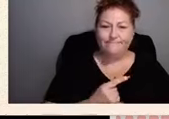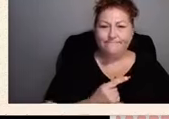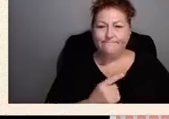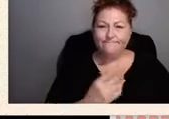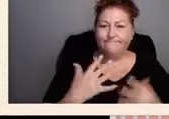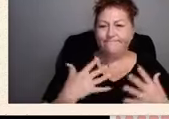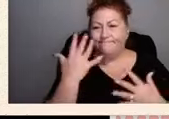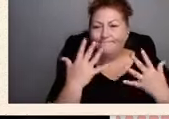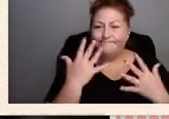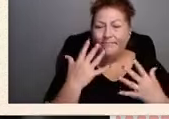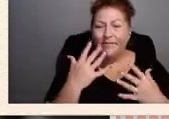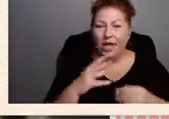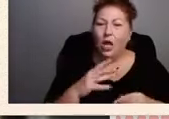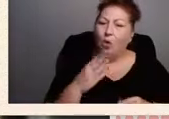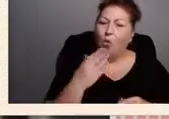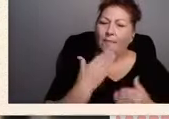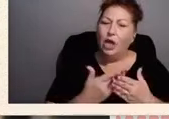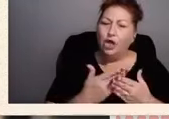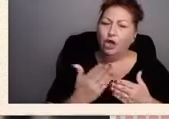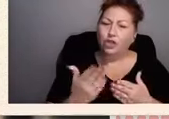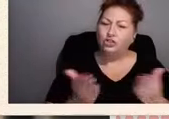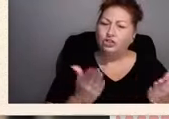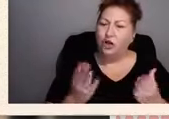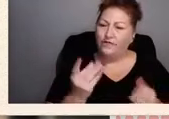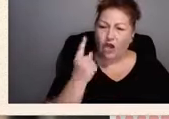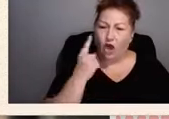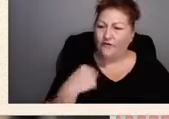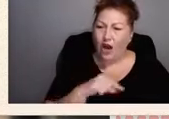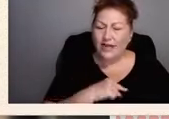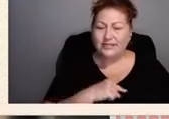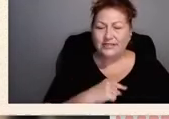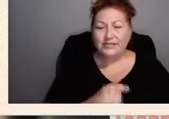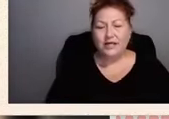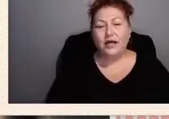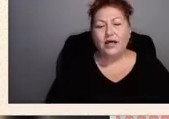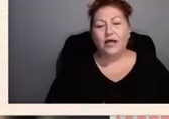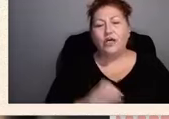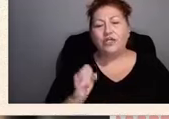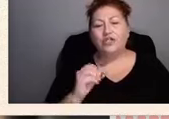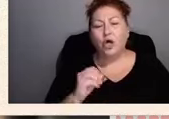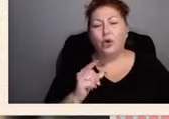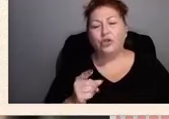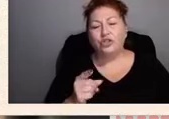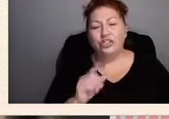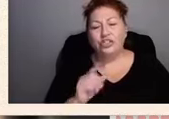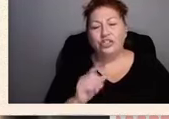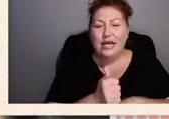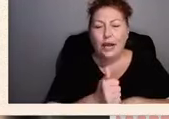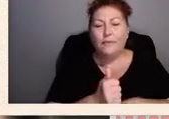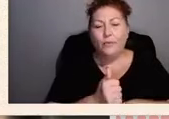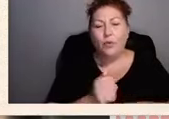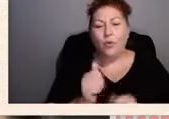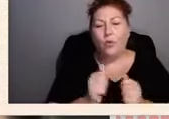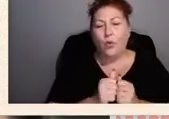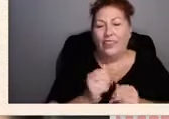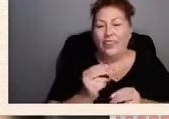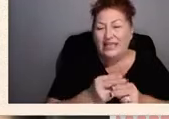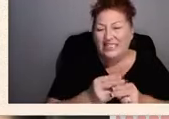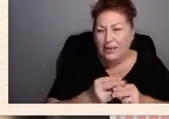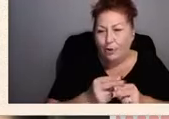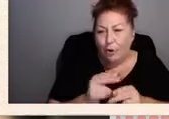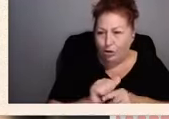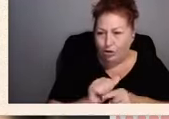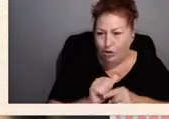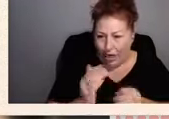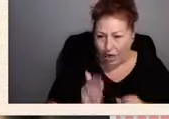service dog for us. And so she set us up with a temporary trainer that